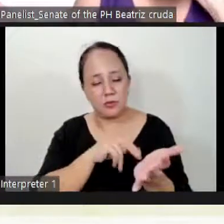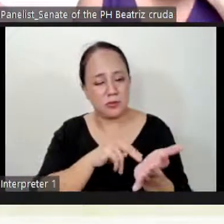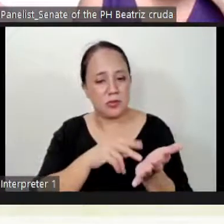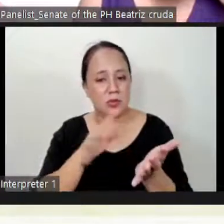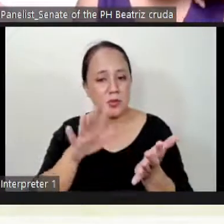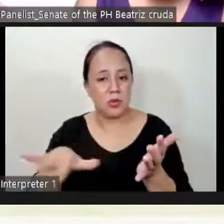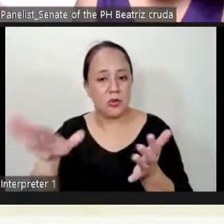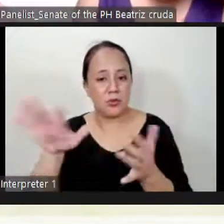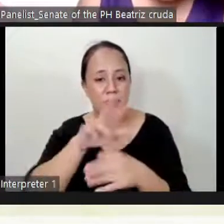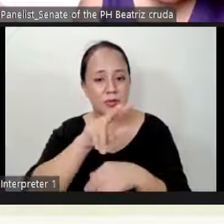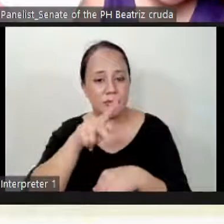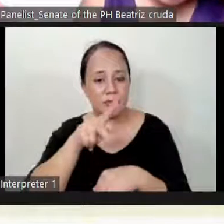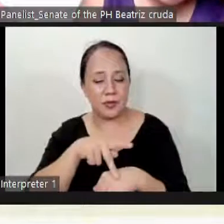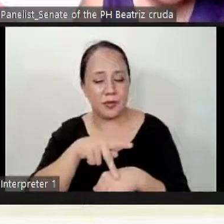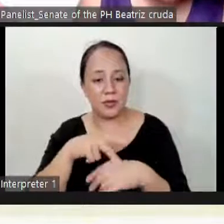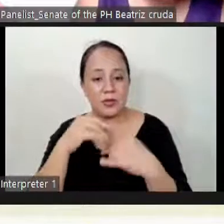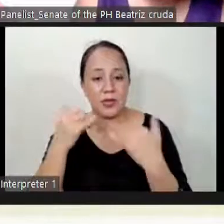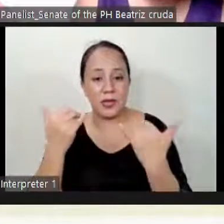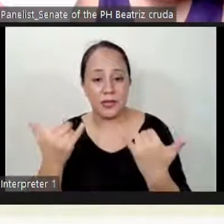The current